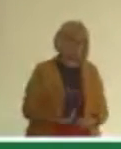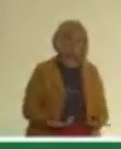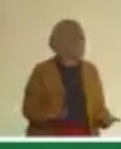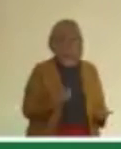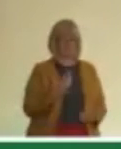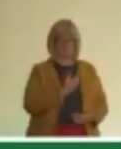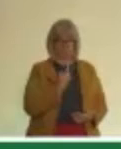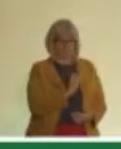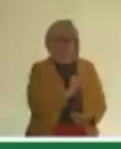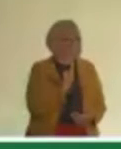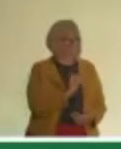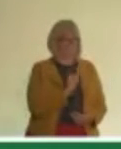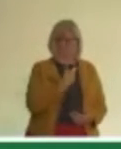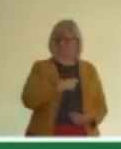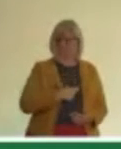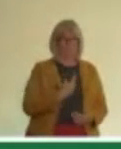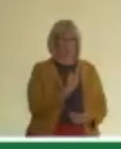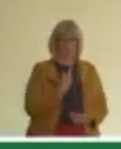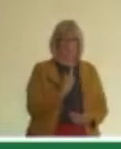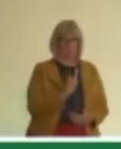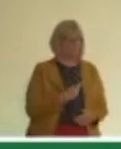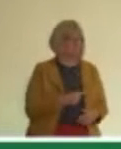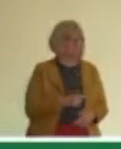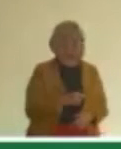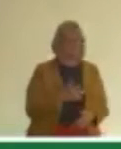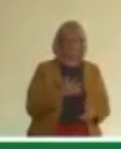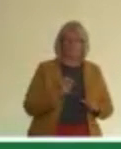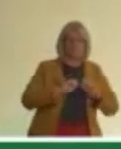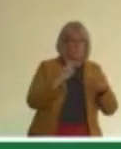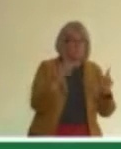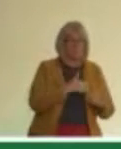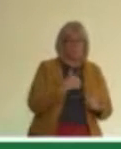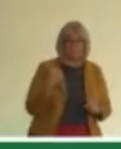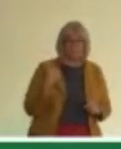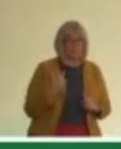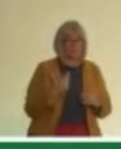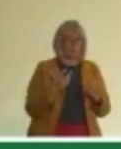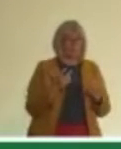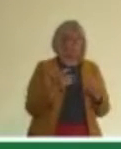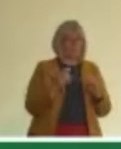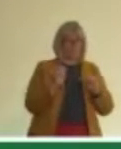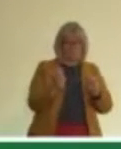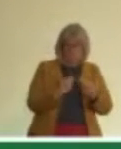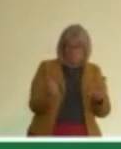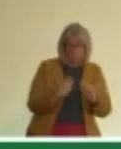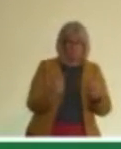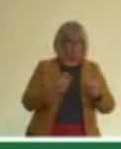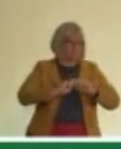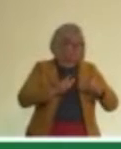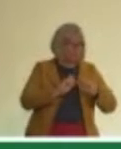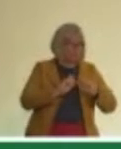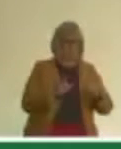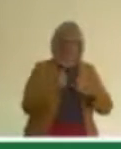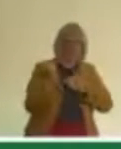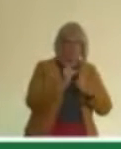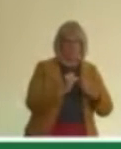person, waking up every day to an onslaught of media articles demonising myself, friends, and family. The Conservatives